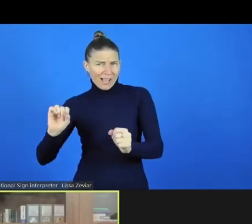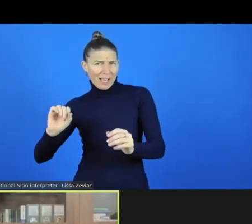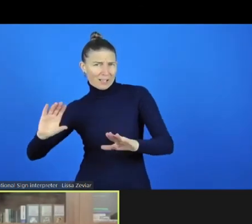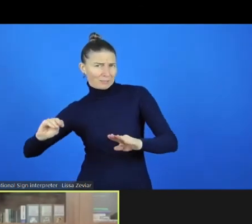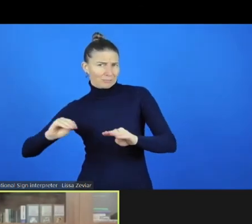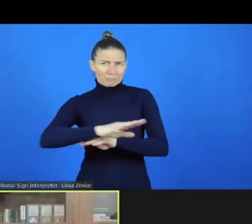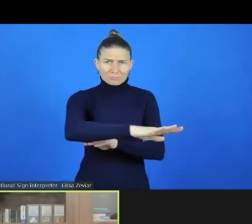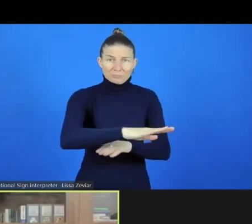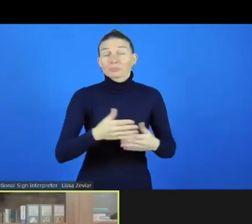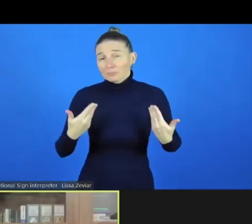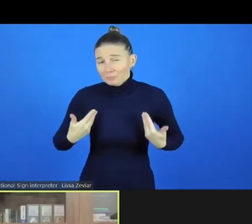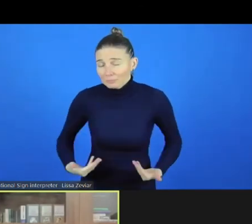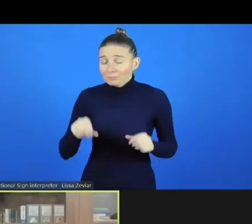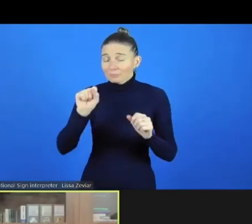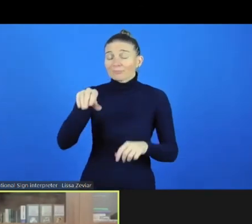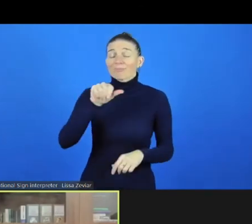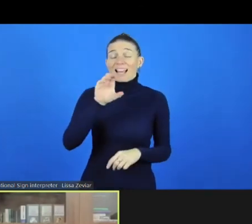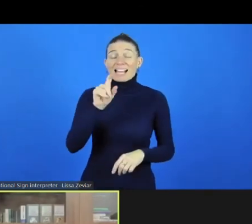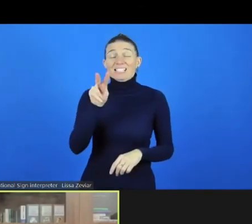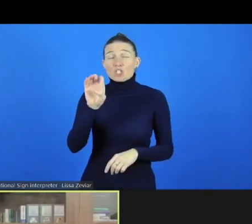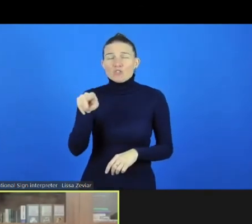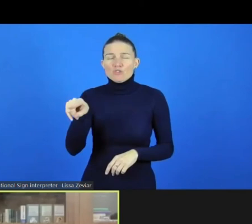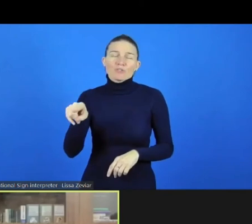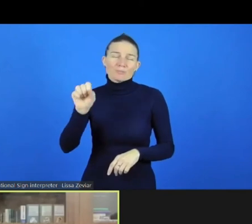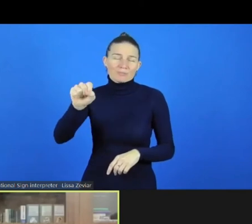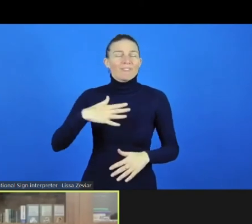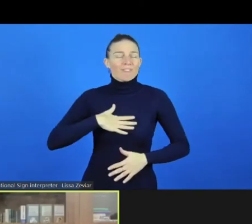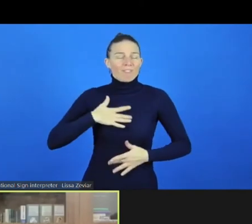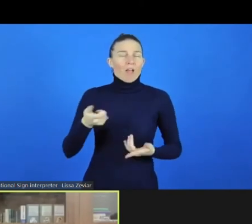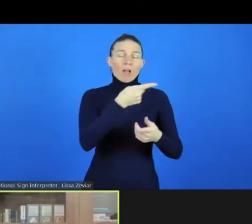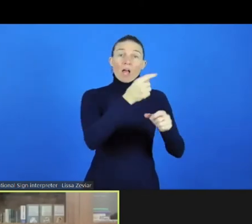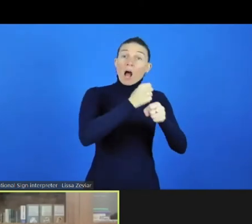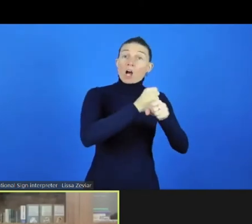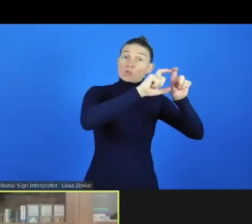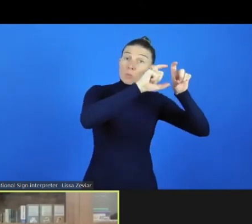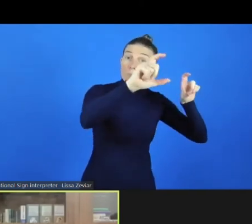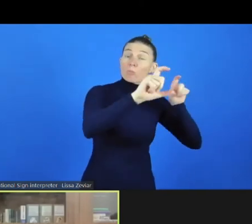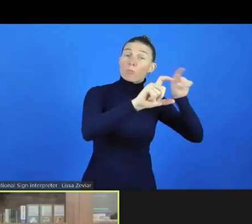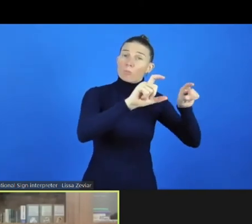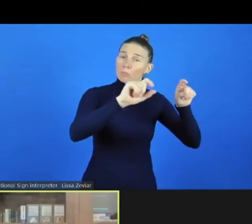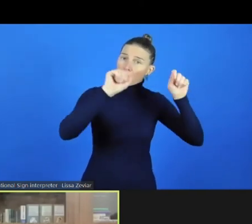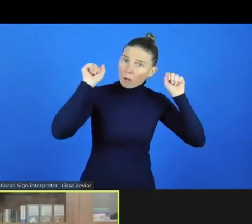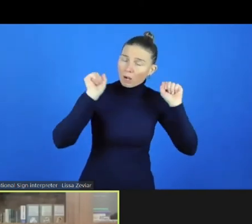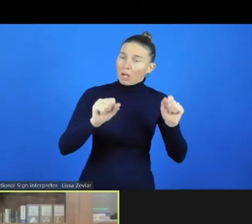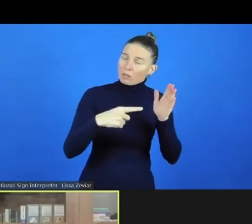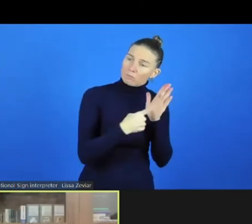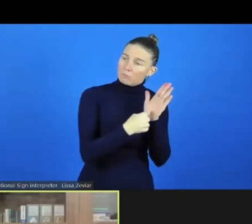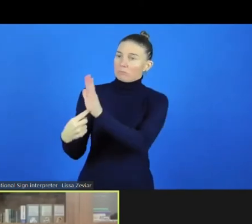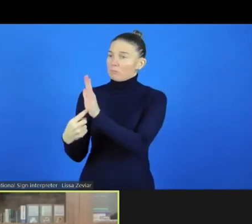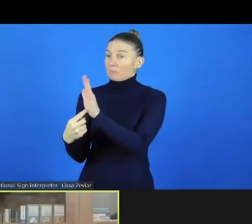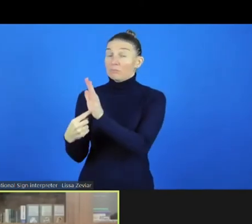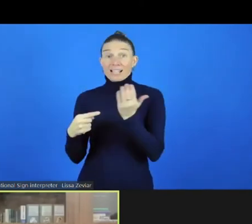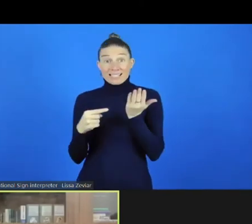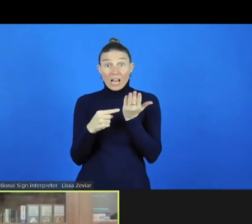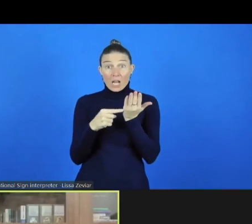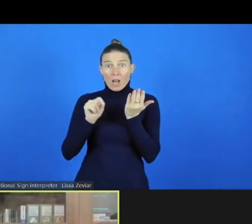that enterprises can play a powerful role in ensuring technology helps bridge the gap for people with disabilities.